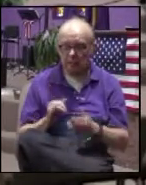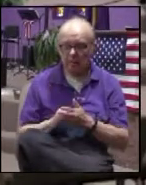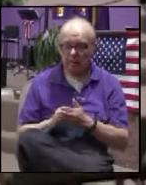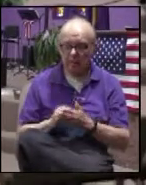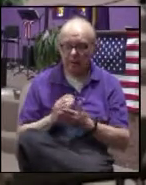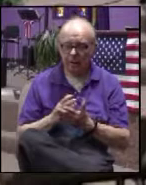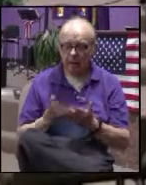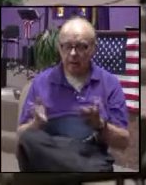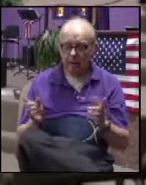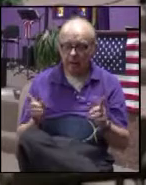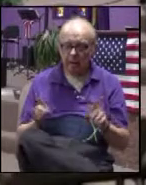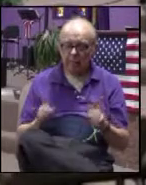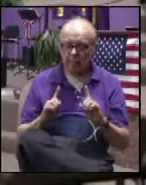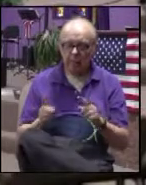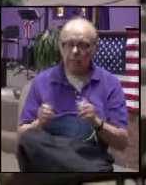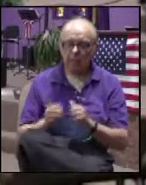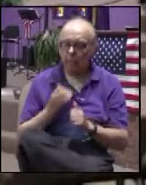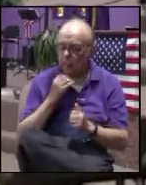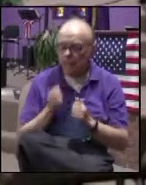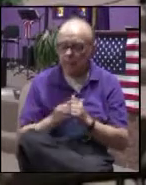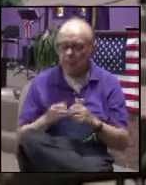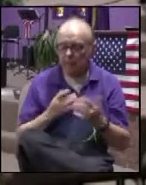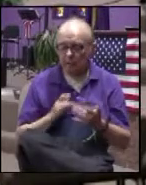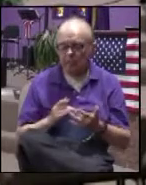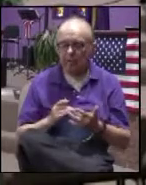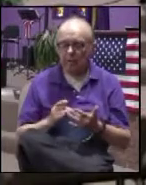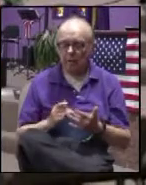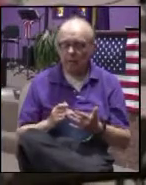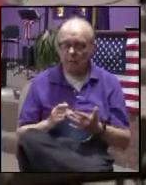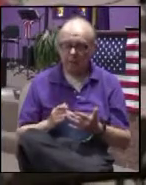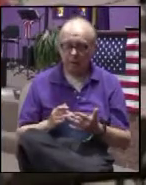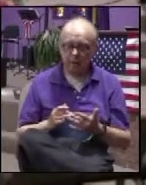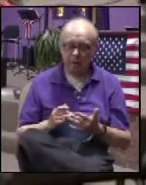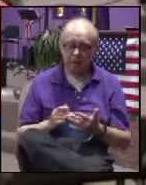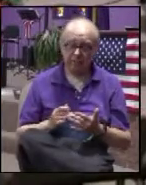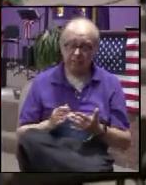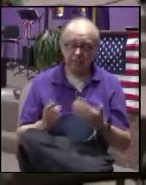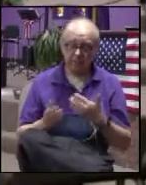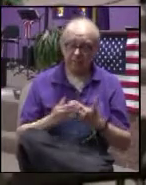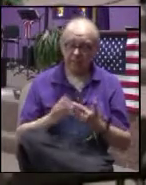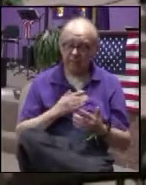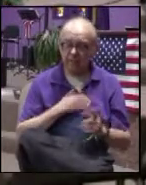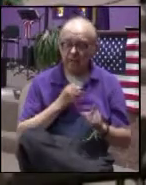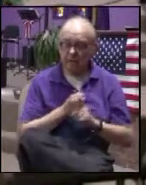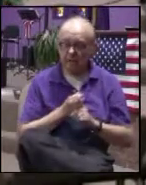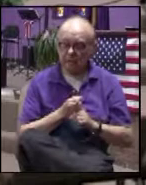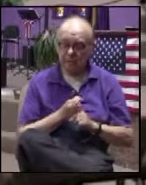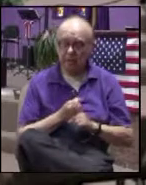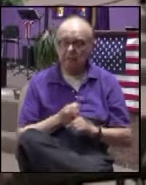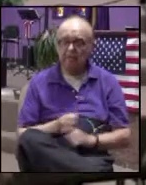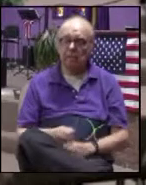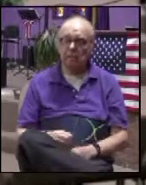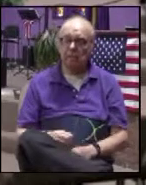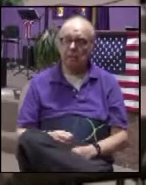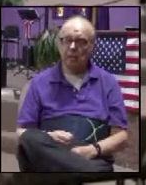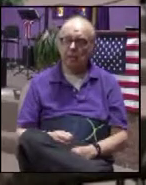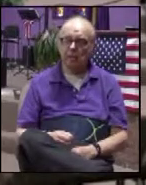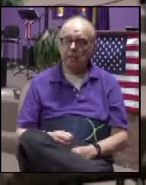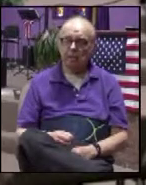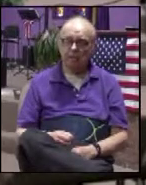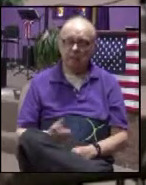stuff going on wrong in my heart. And that, yes, I was on the verge of a heart attack, and I could have